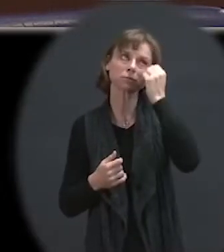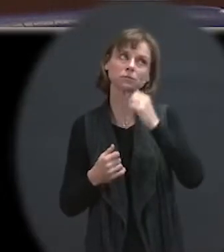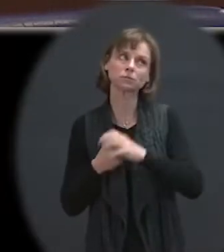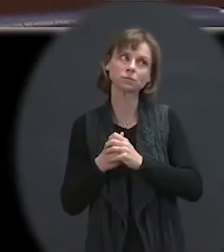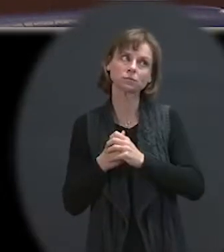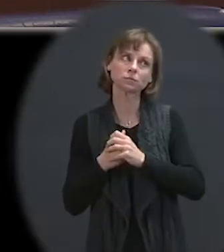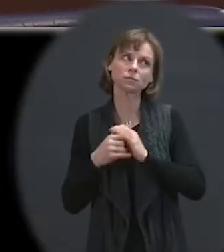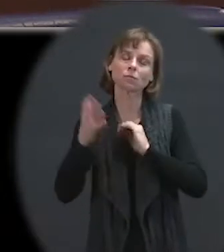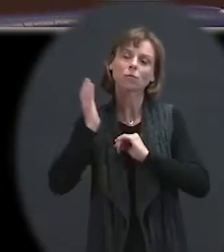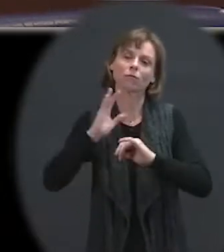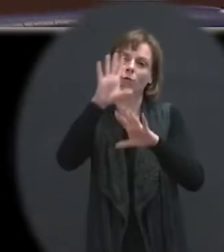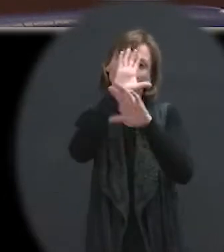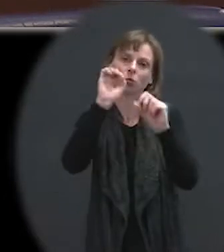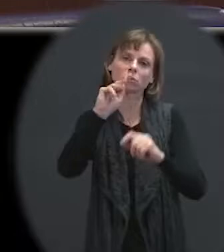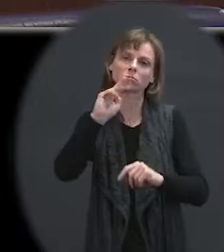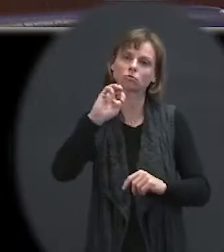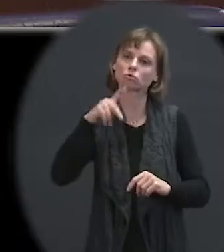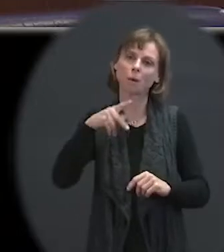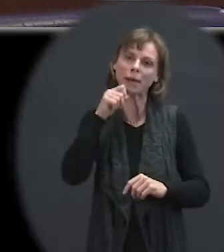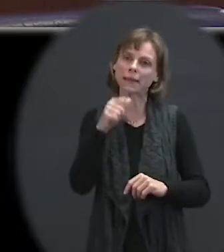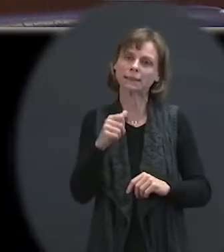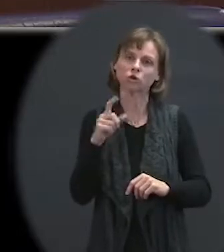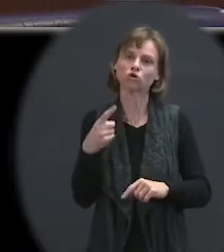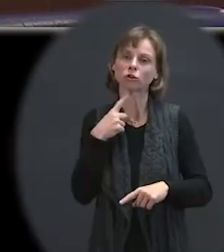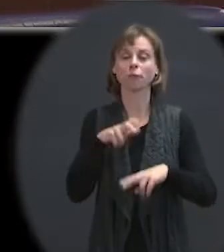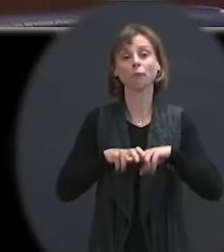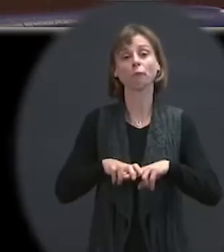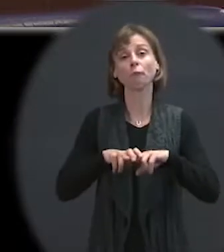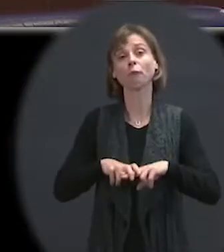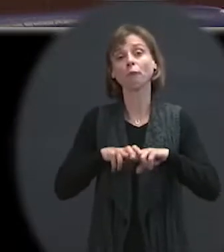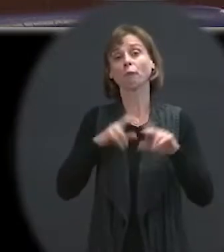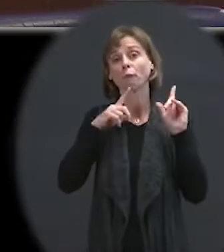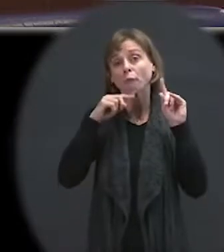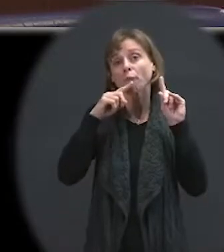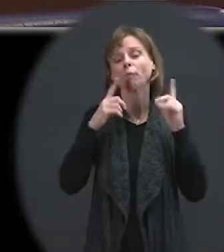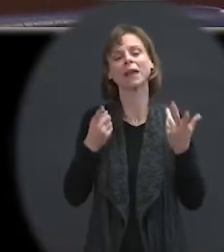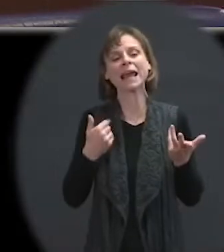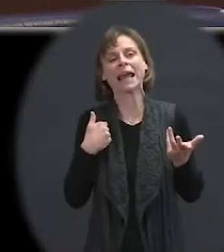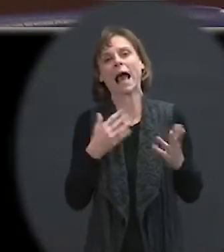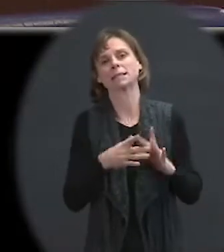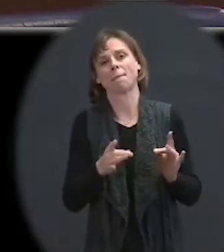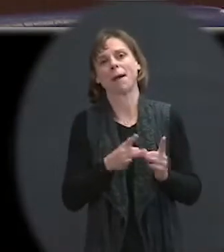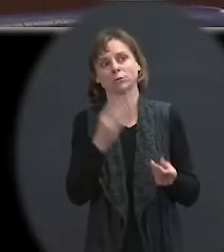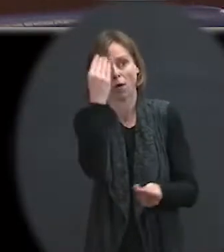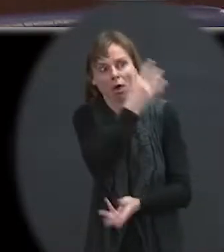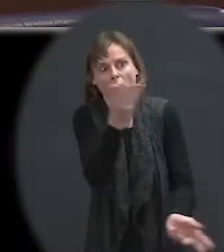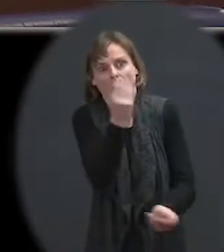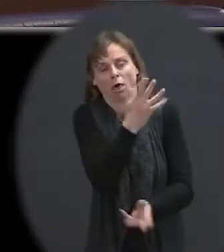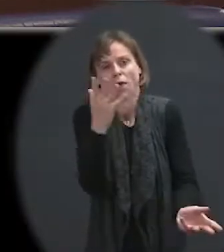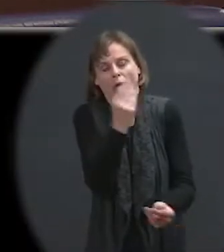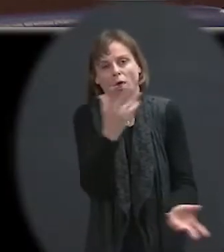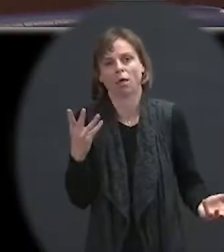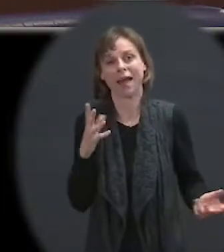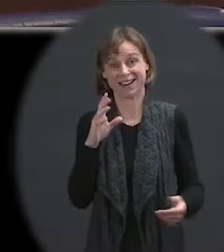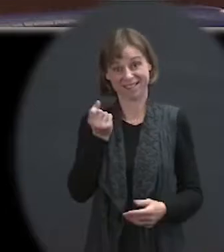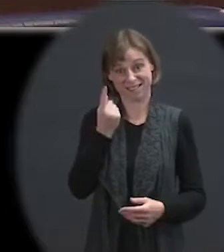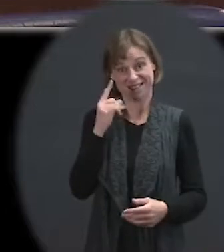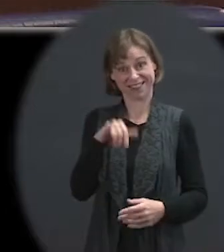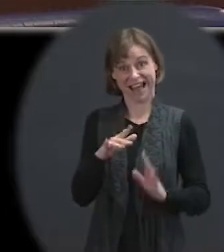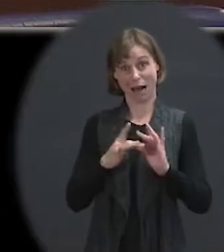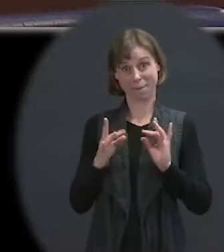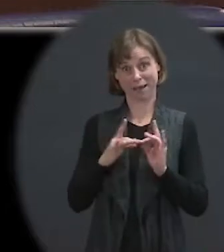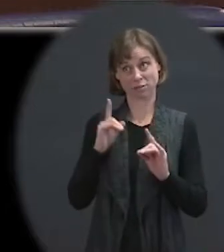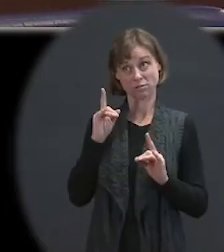obviously former President Trump isn't just going to sit on his hands. He's got his message to give out, and the point is this message, according to President Biden,